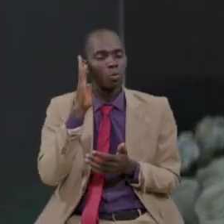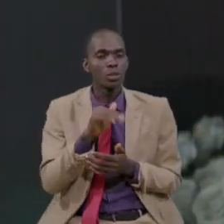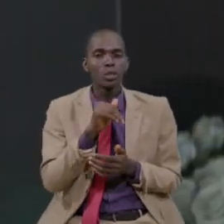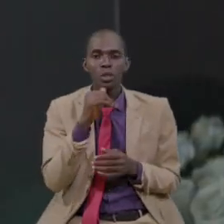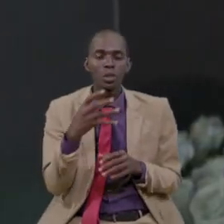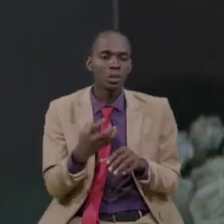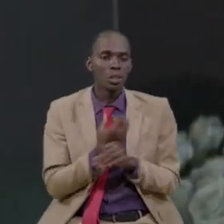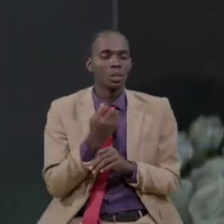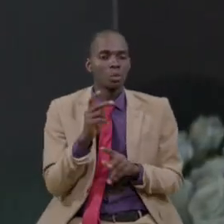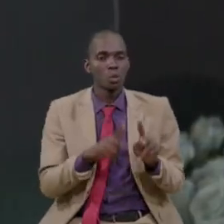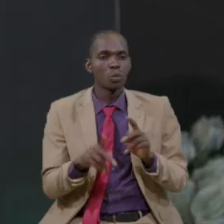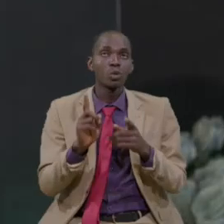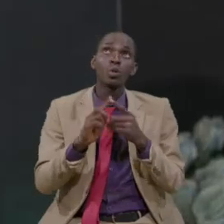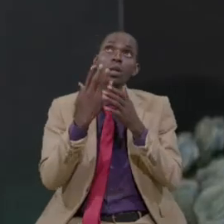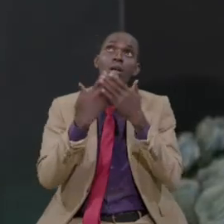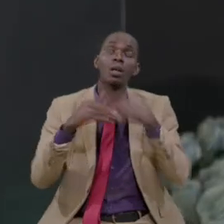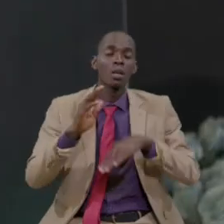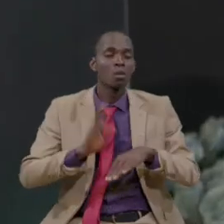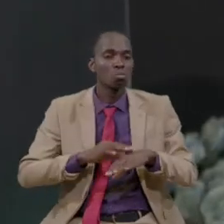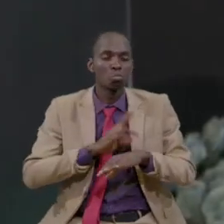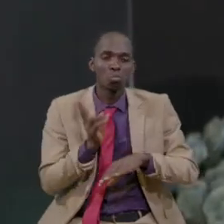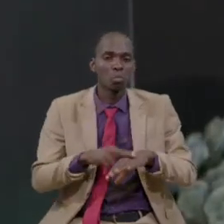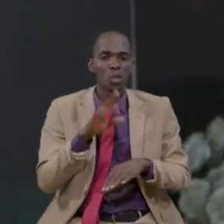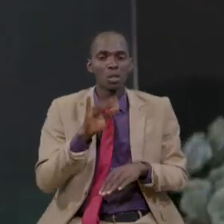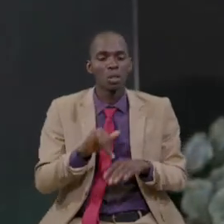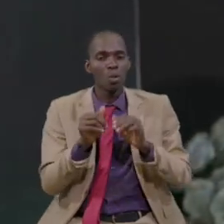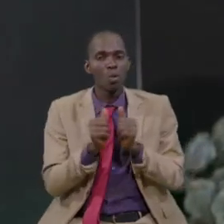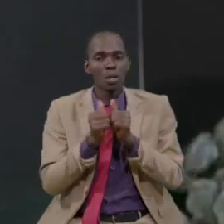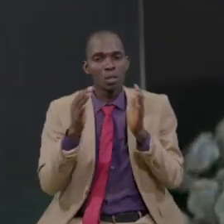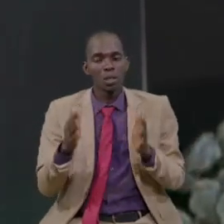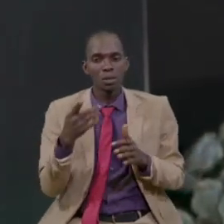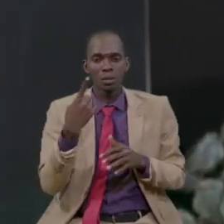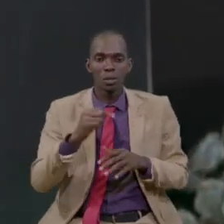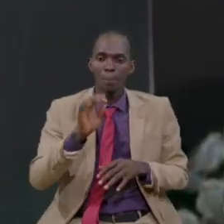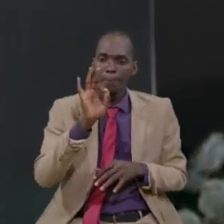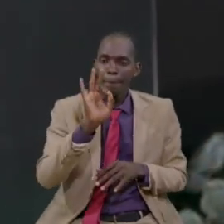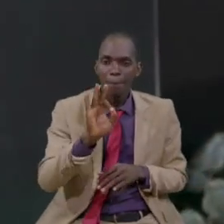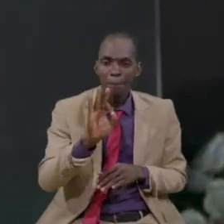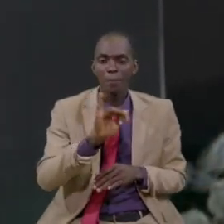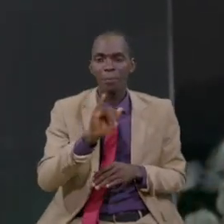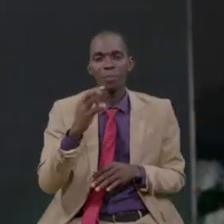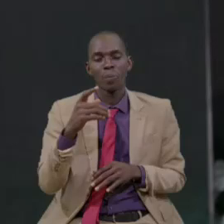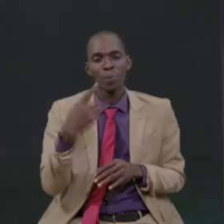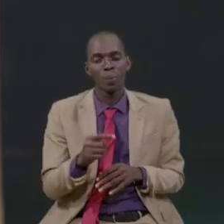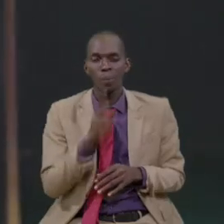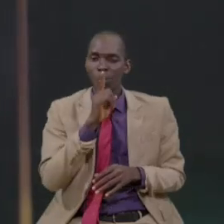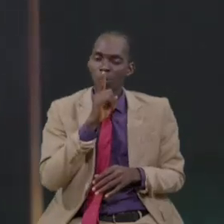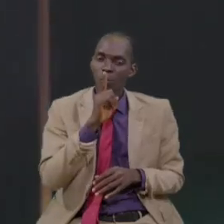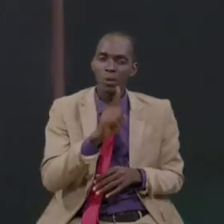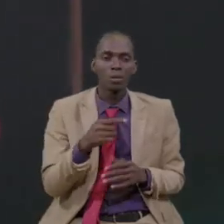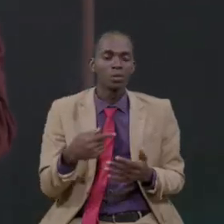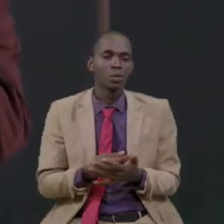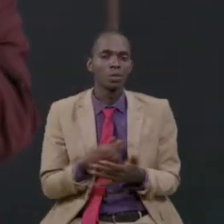heaven ordinarily without the preaching of the true gospel, the full gospel, the